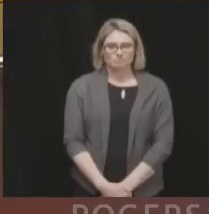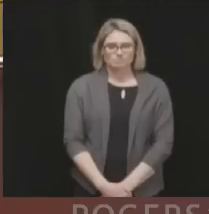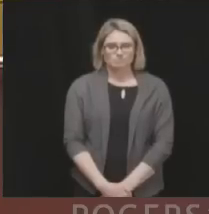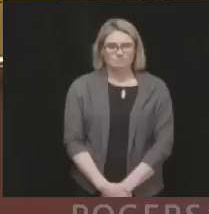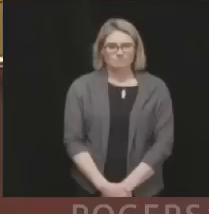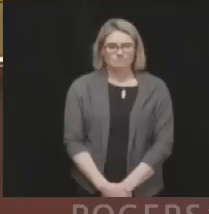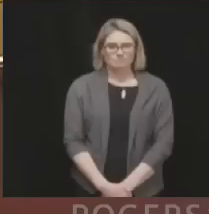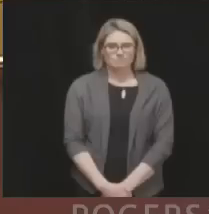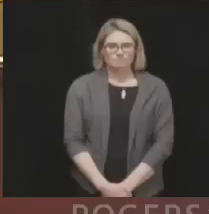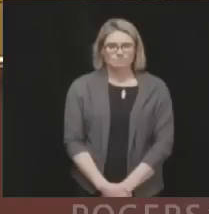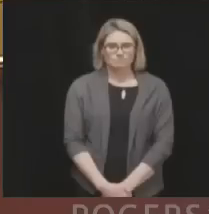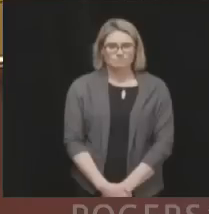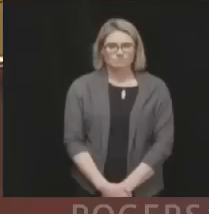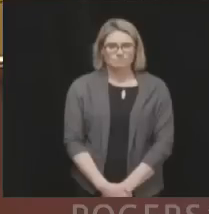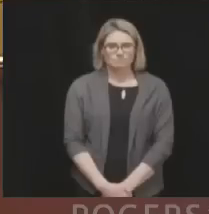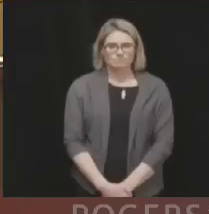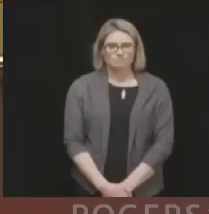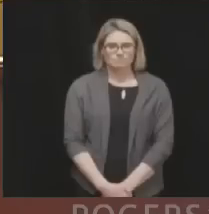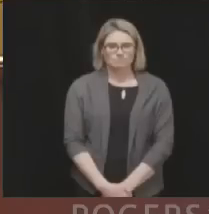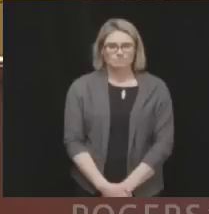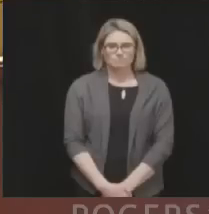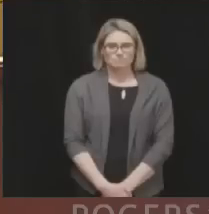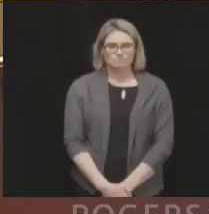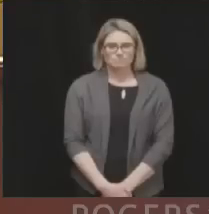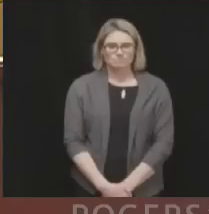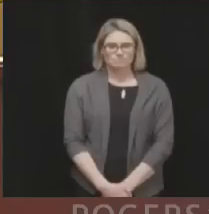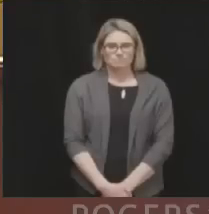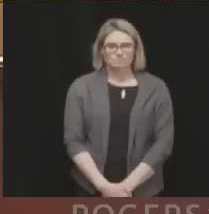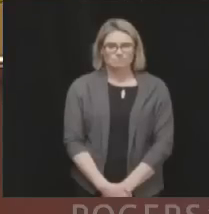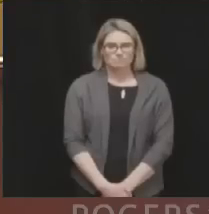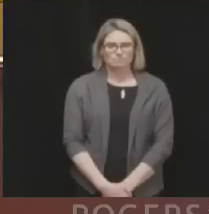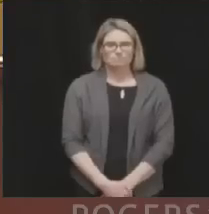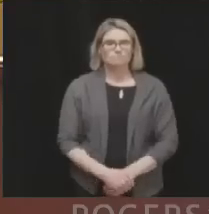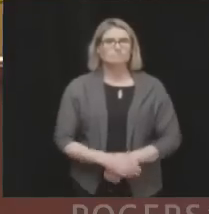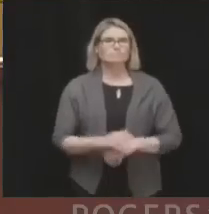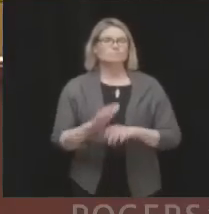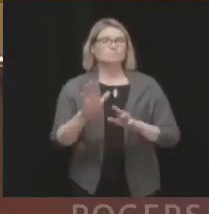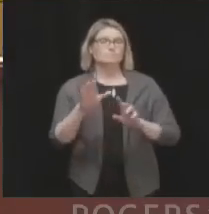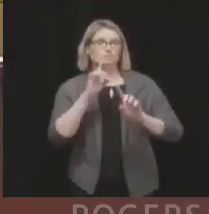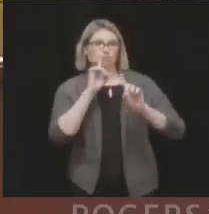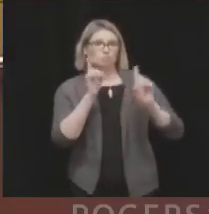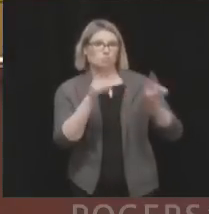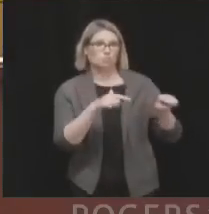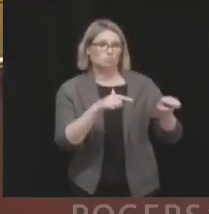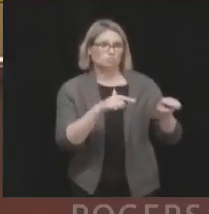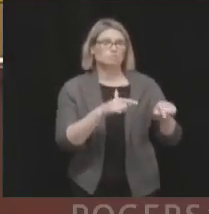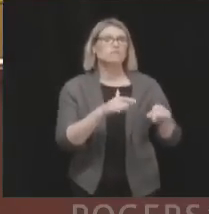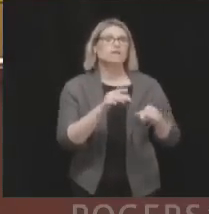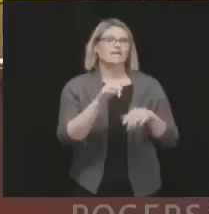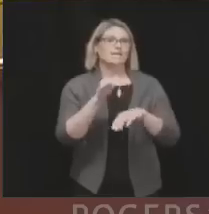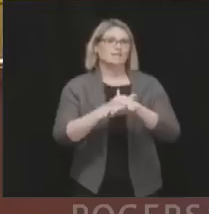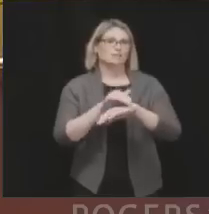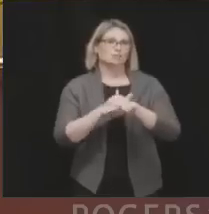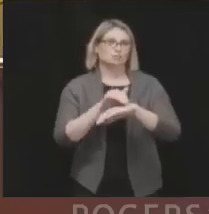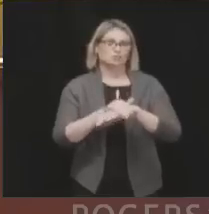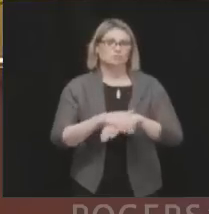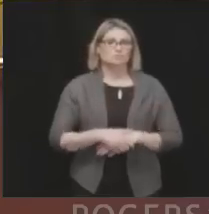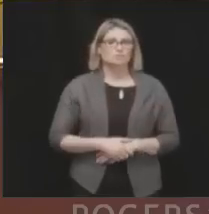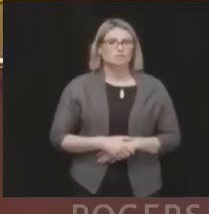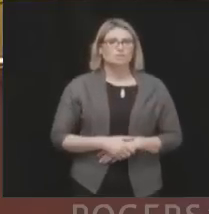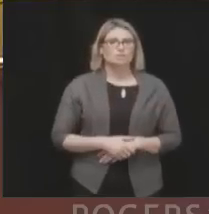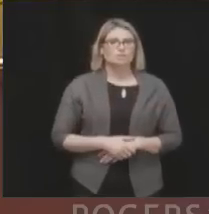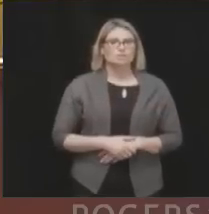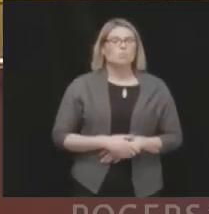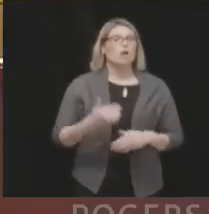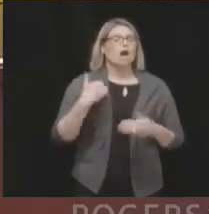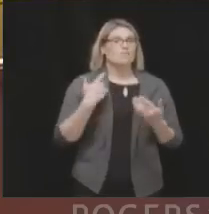did work with them at their request to help fill in some of the questions to be asked, but this is something that they